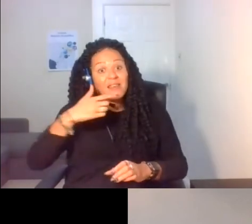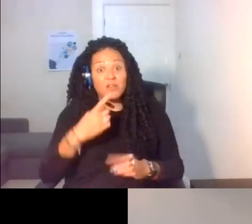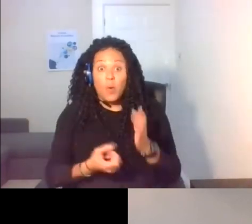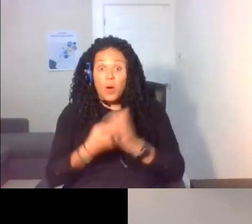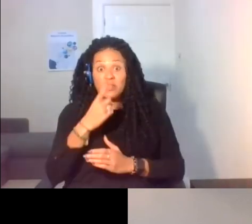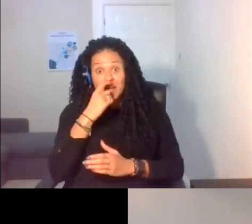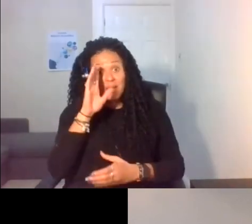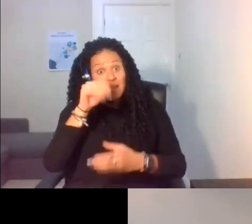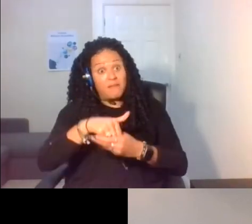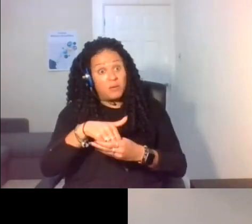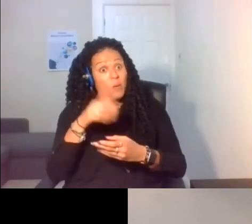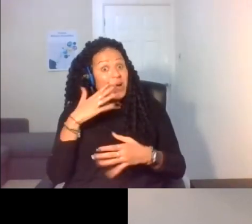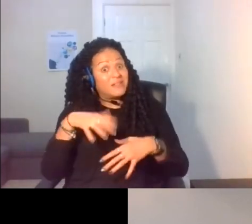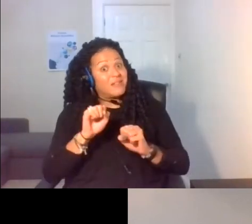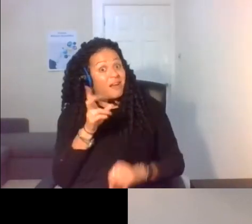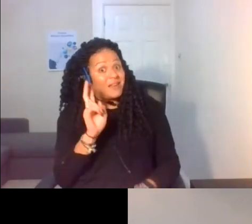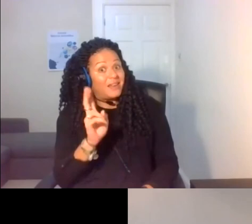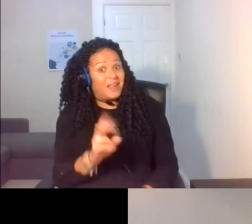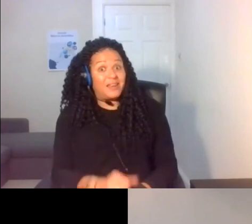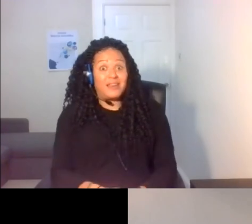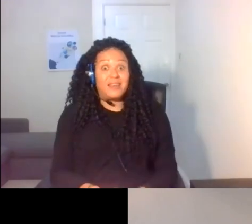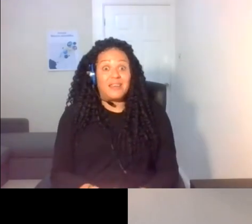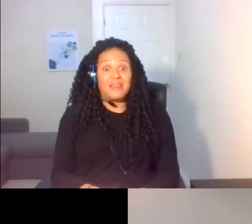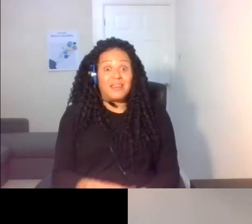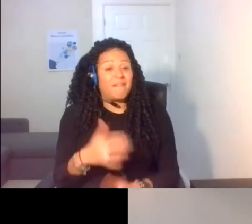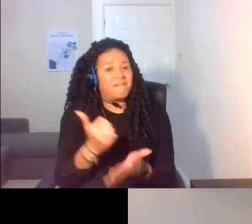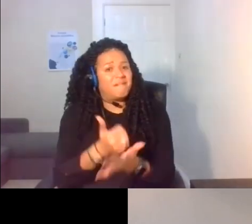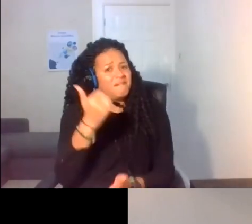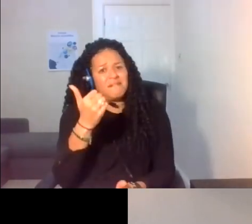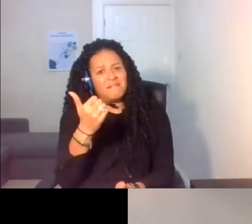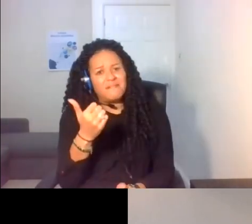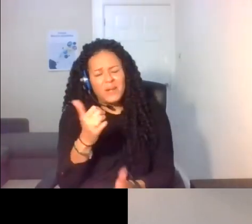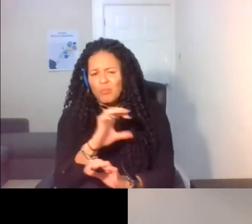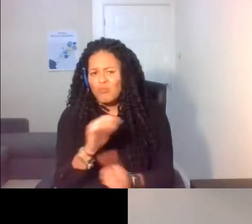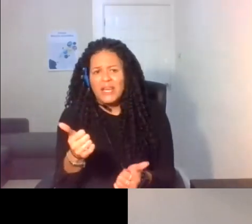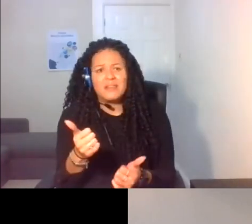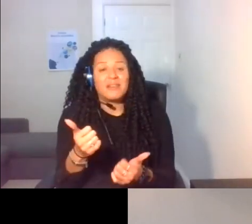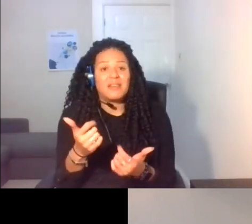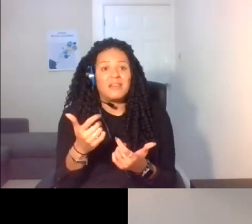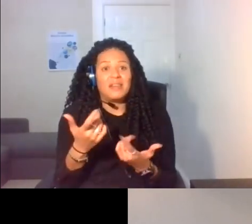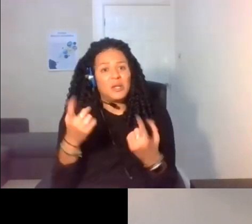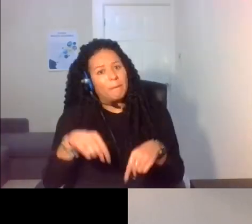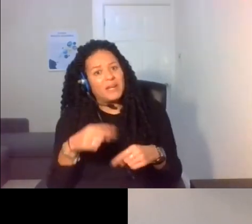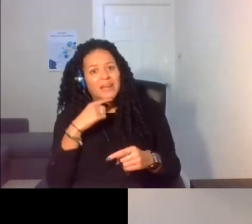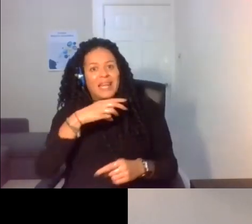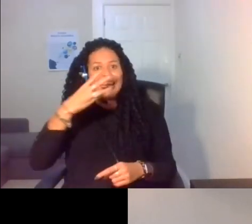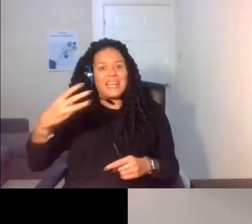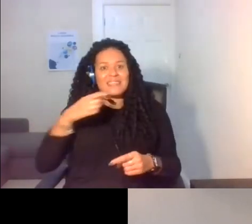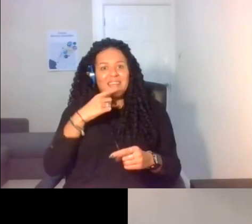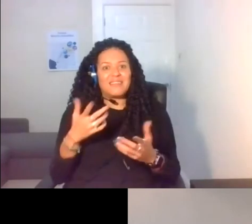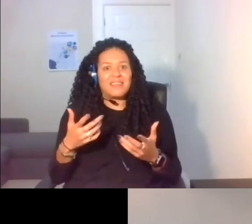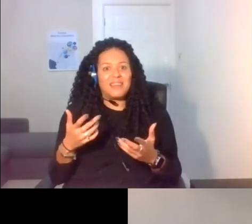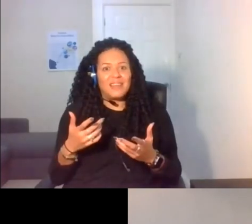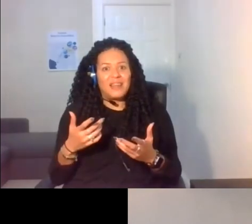involved with that project when it starts up again. That's great, Katie. I feel that it's been great to be here in Essex in the kind of gap